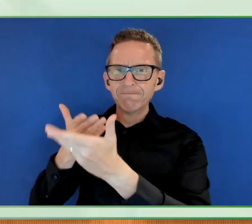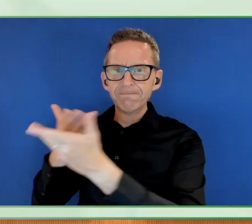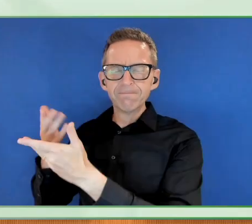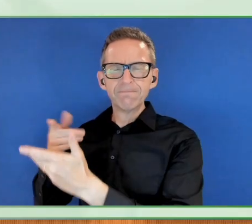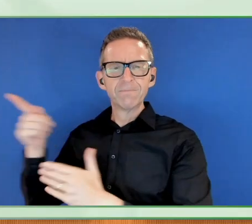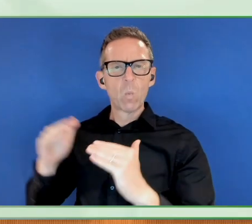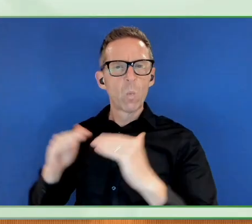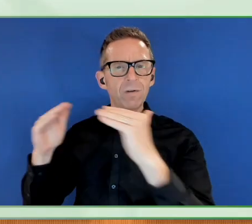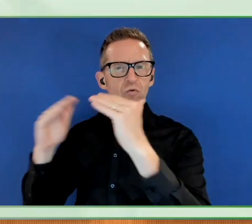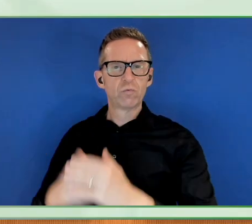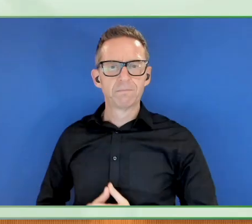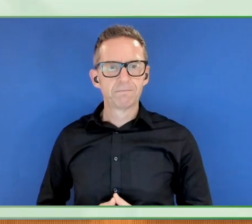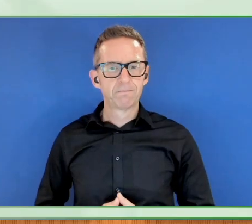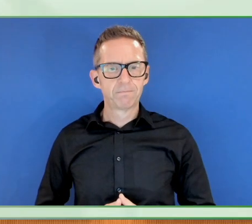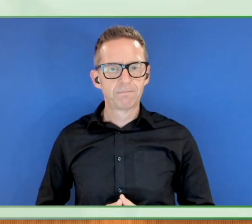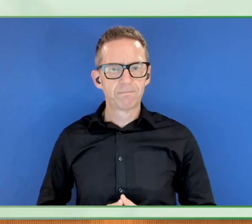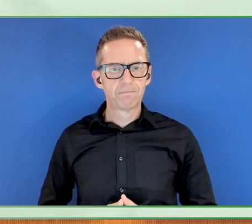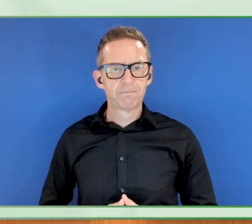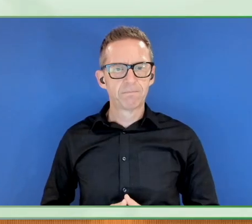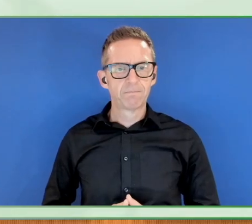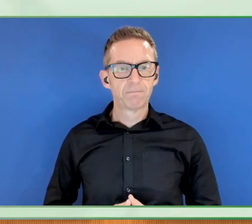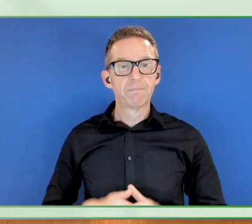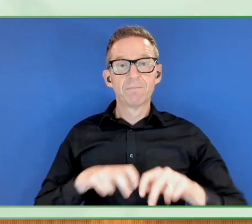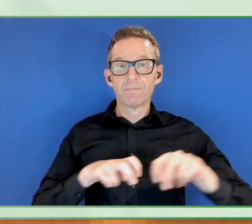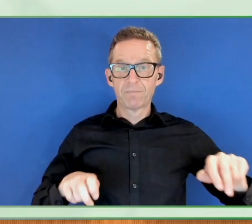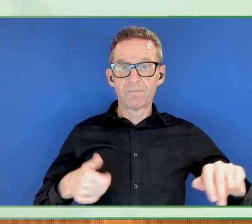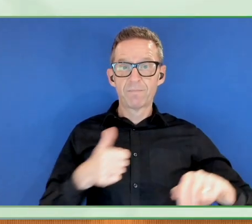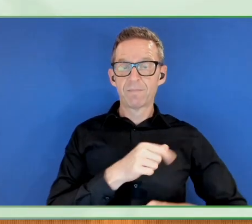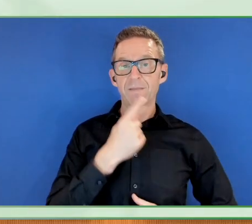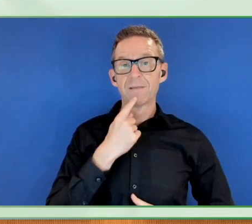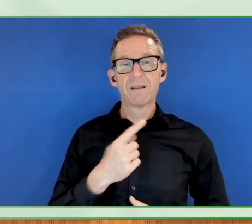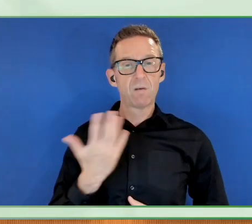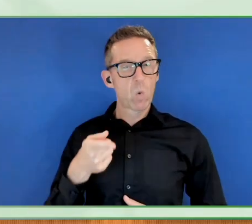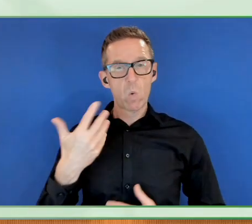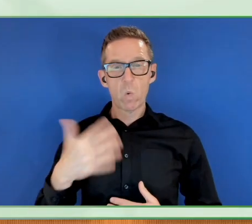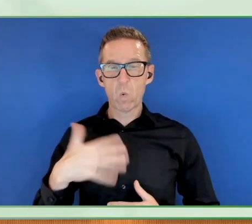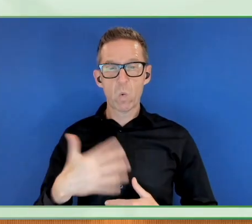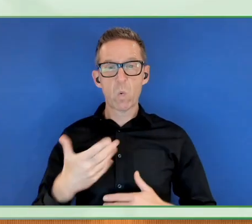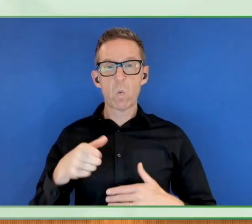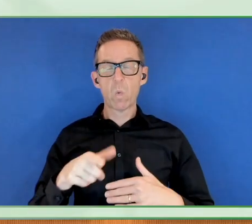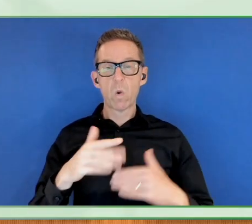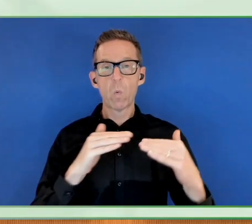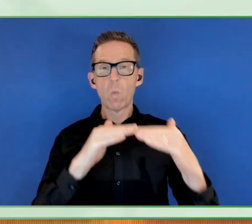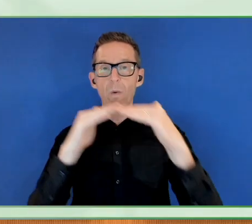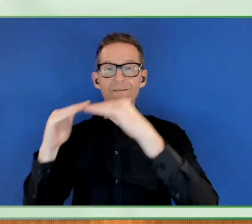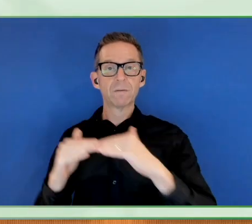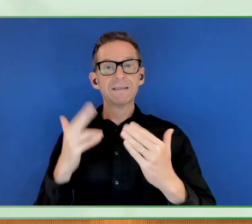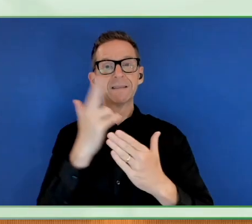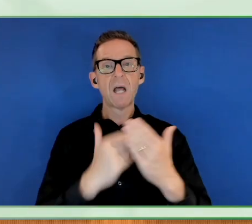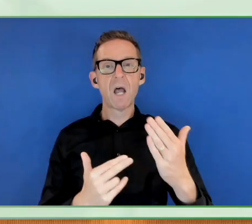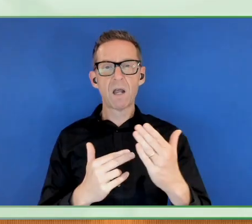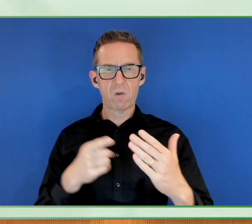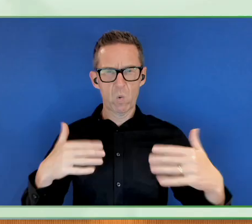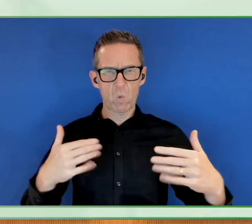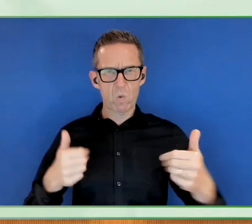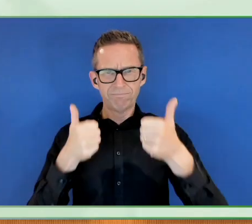by accessibility first design, it's 100%. Yeah, we used to say it's necessary for some and useful for